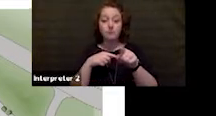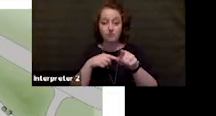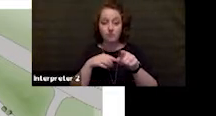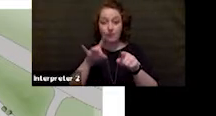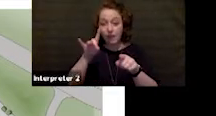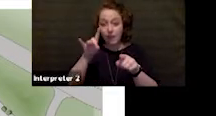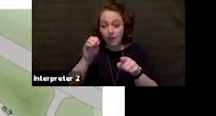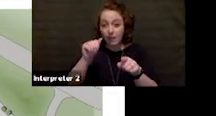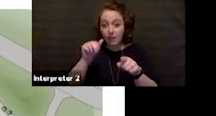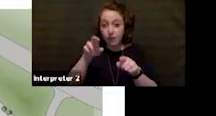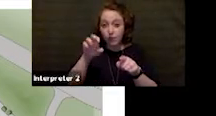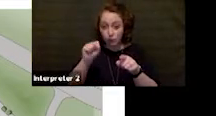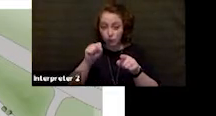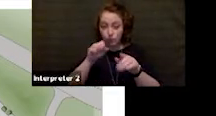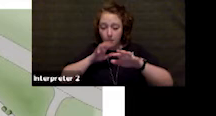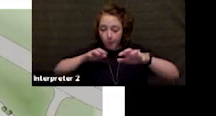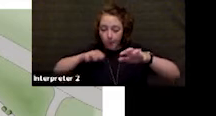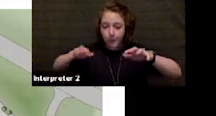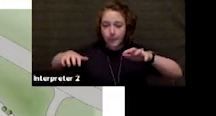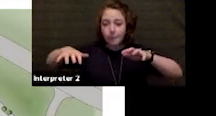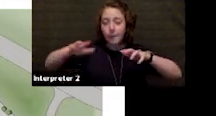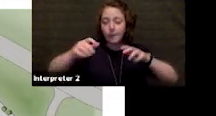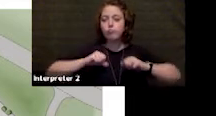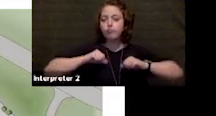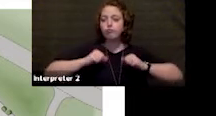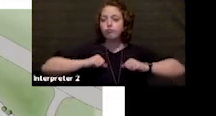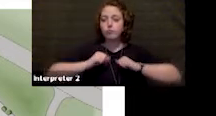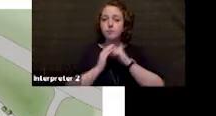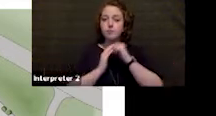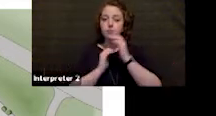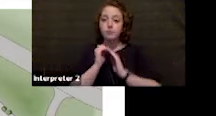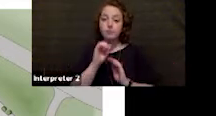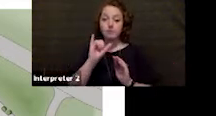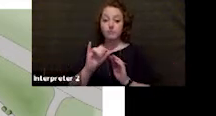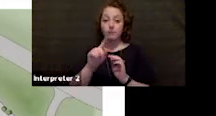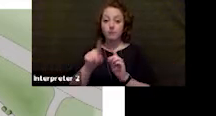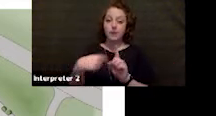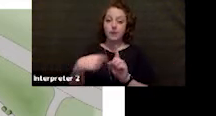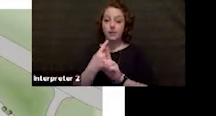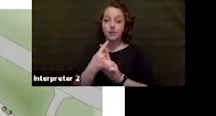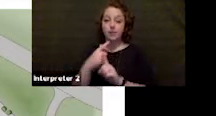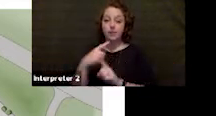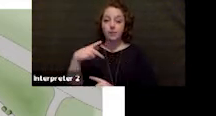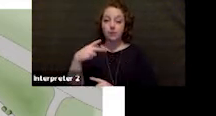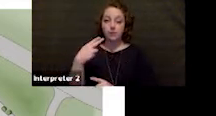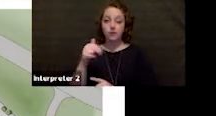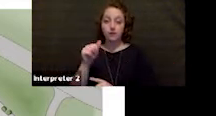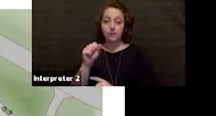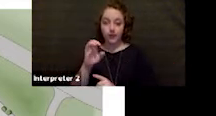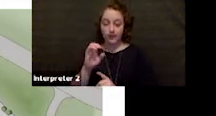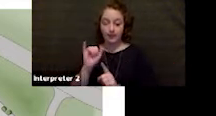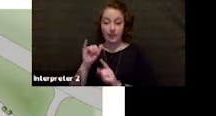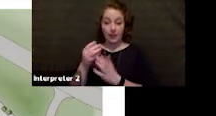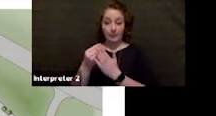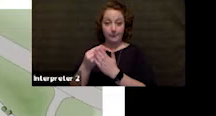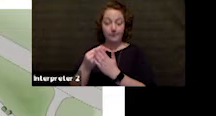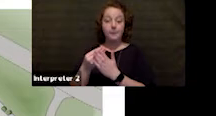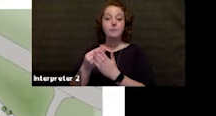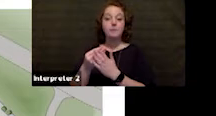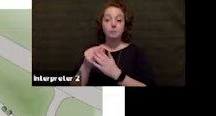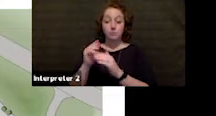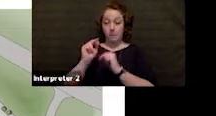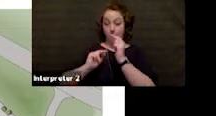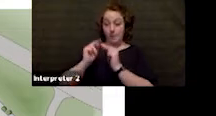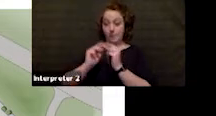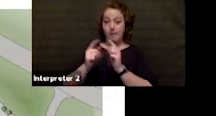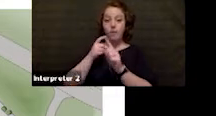acres. It also was a single phase. So this whole campus was built with the funds from one bond election.